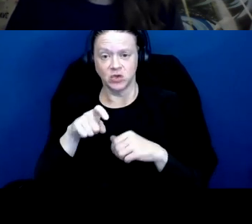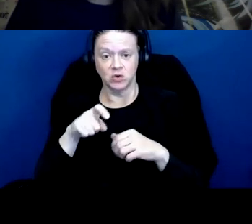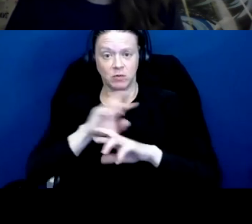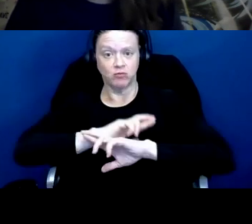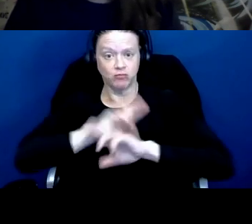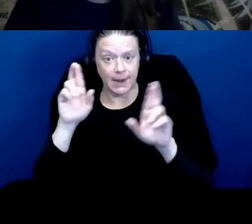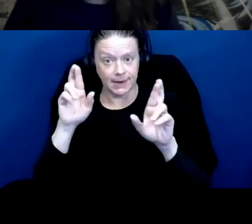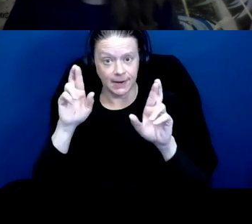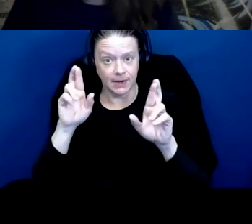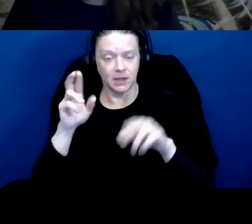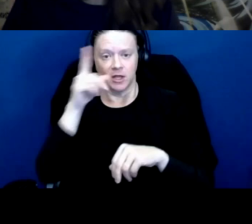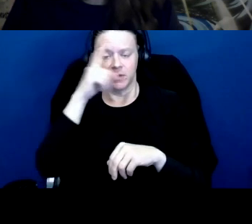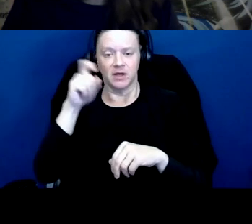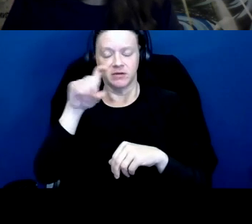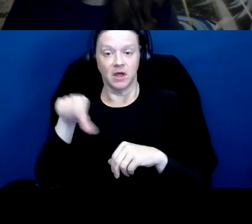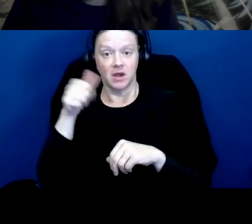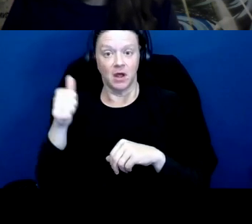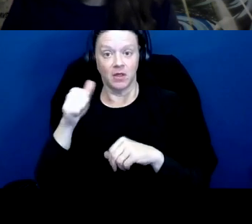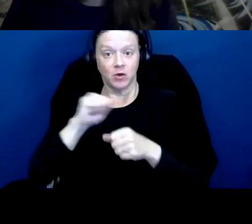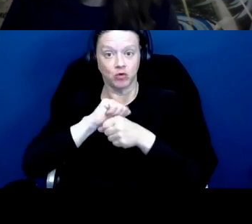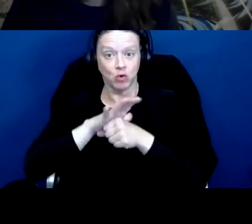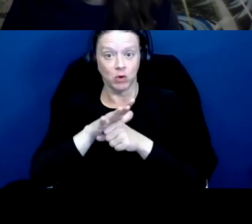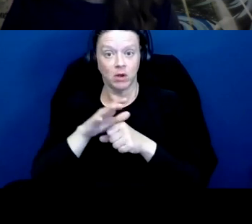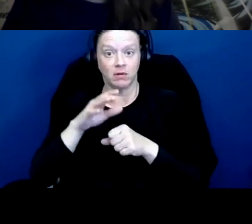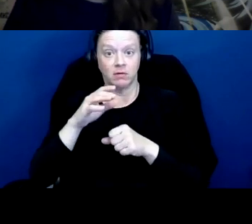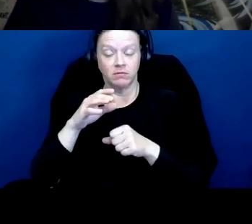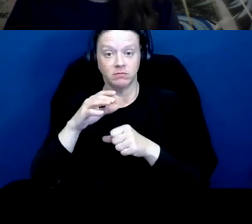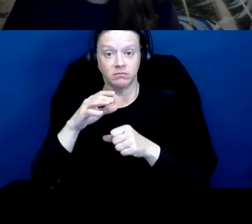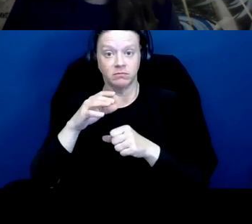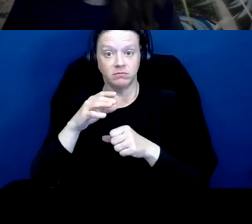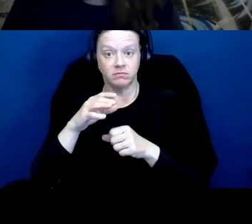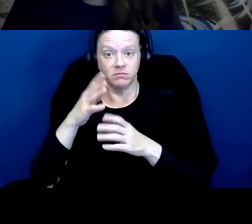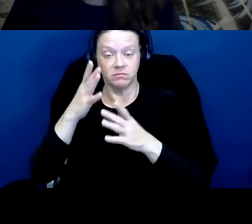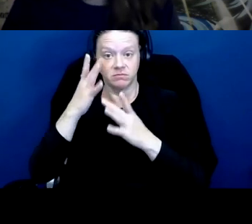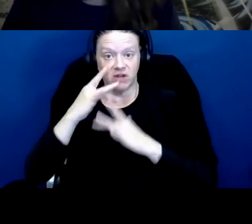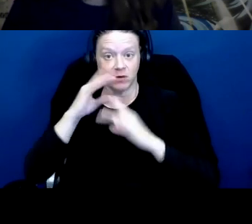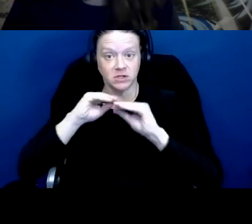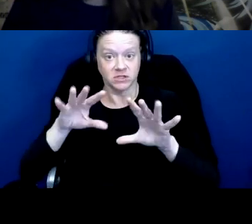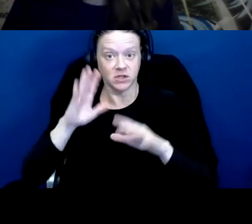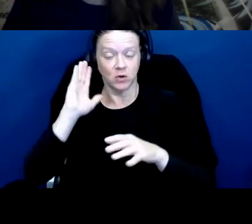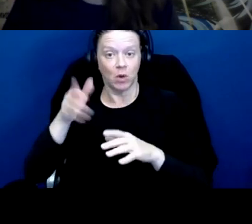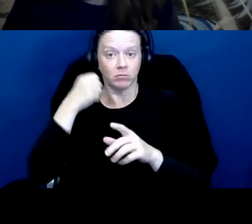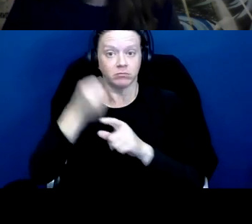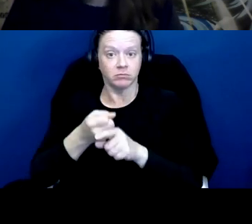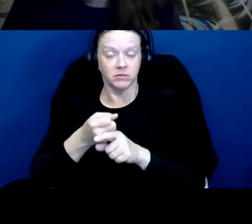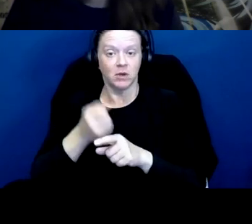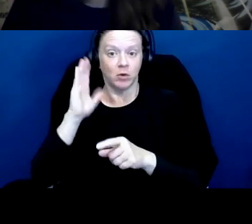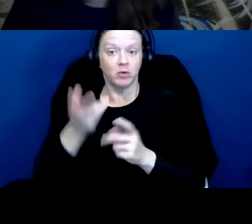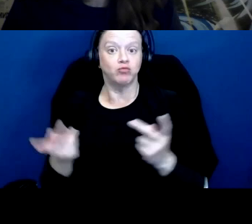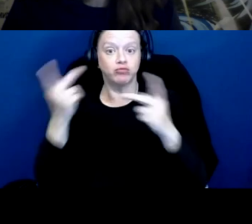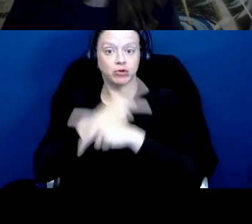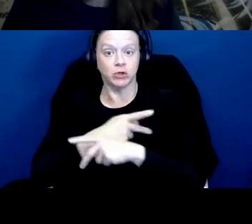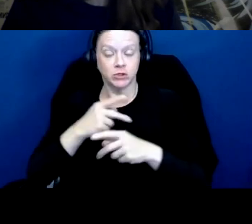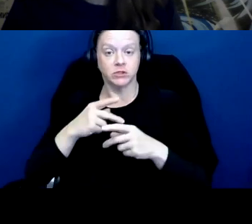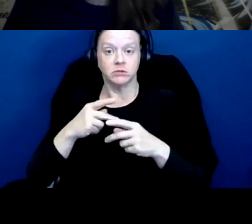ready, because another coronavirus is going to come around that's going to be more contagious than SARS. And if we don't have a way to make